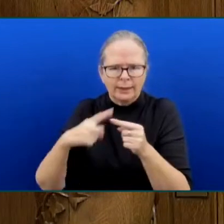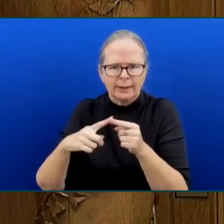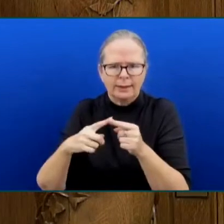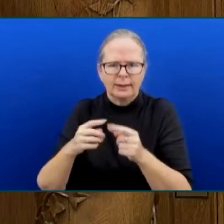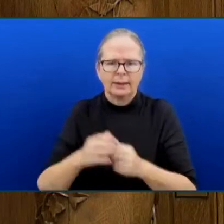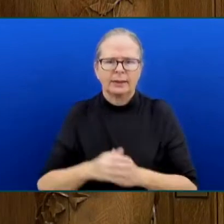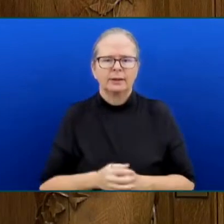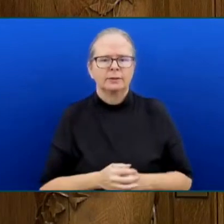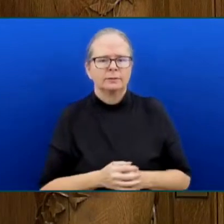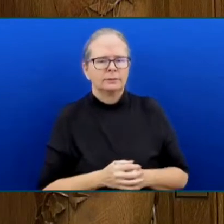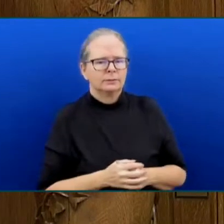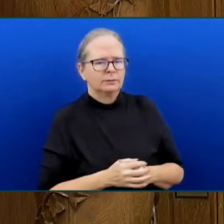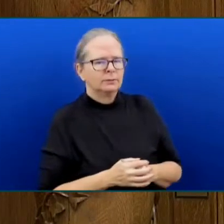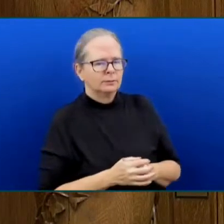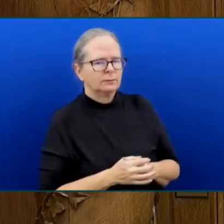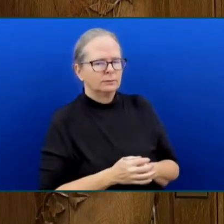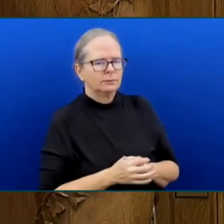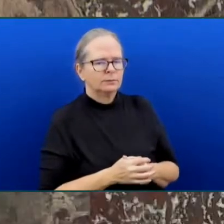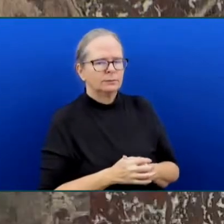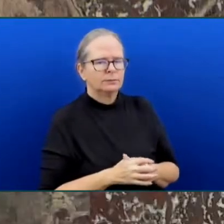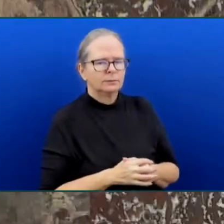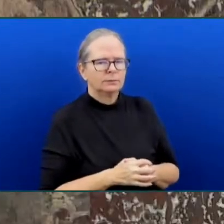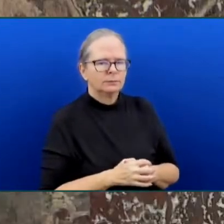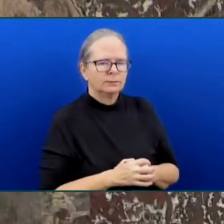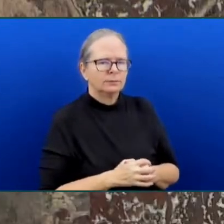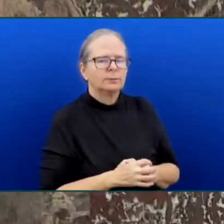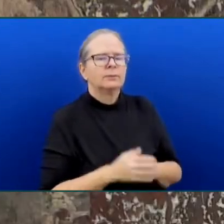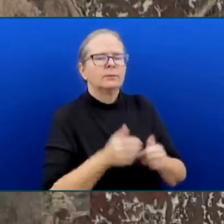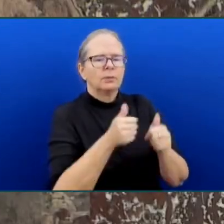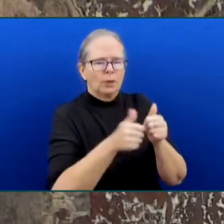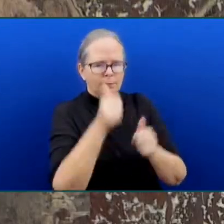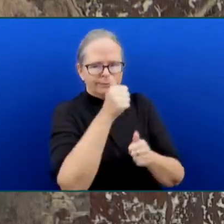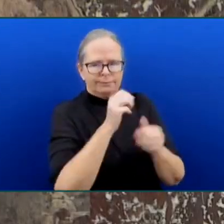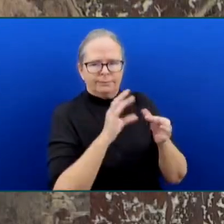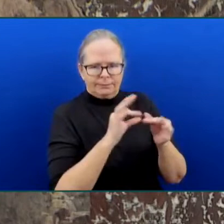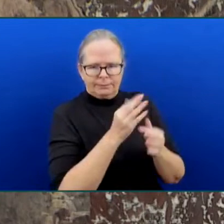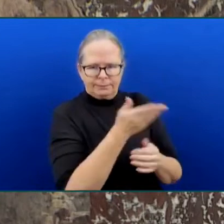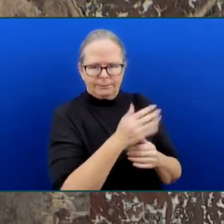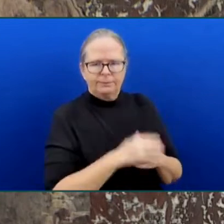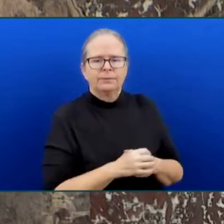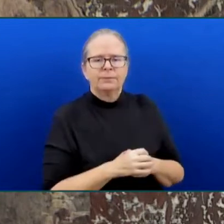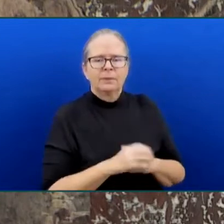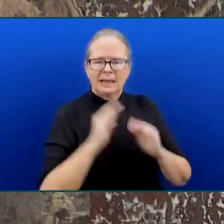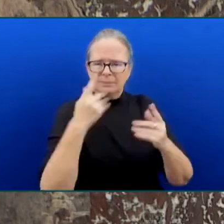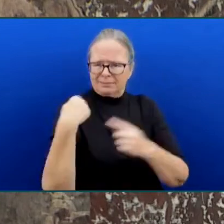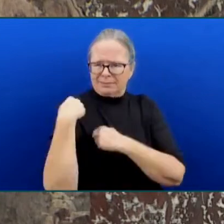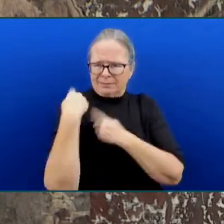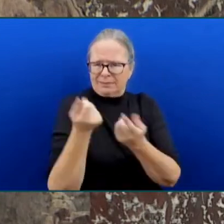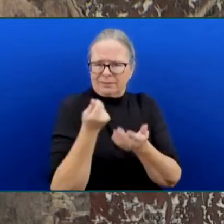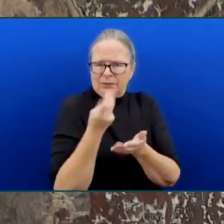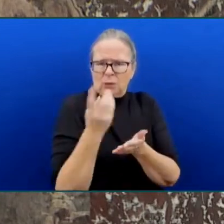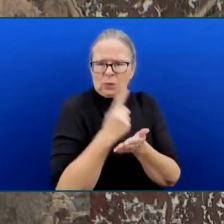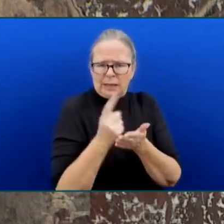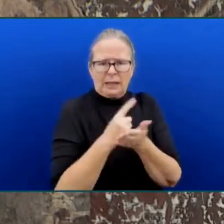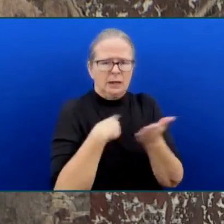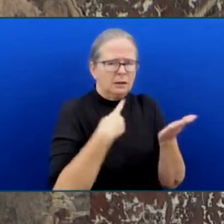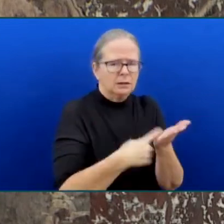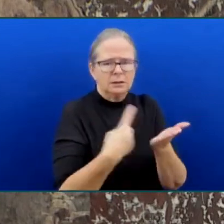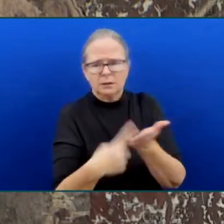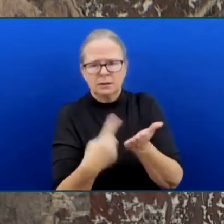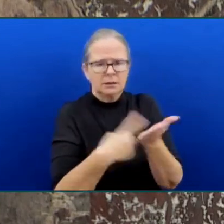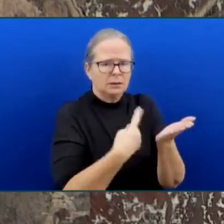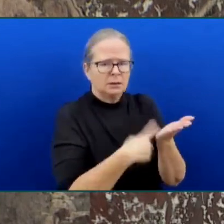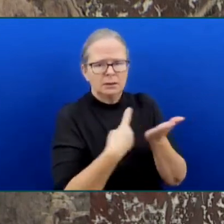Premier. Well, thank you, Honourable Speaker. I guess the theme of the past couple weeks has been Liberal leaders facing difficult